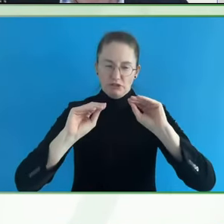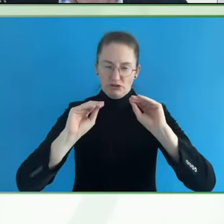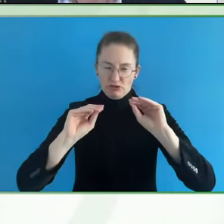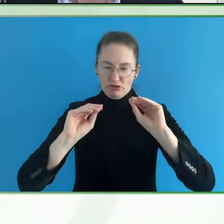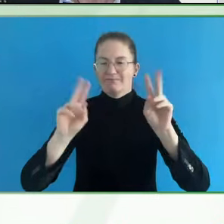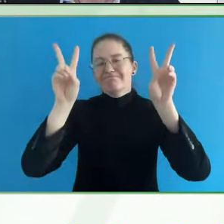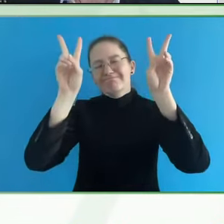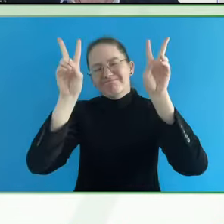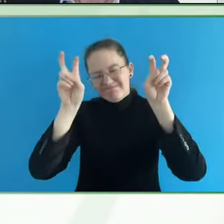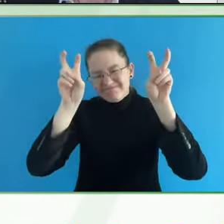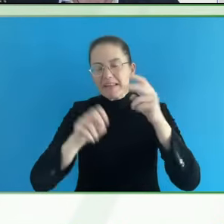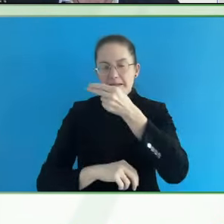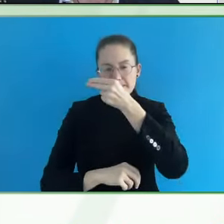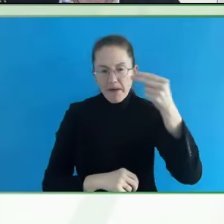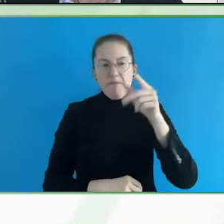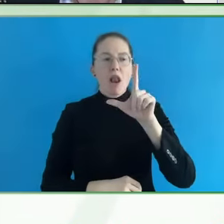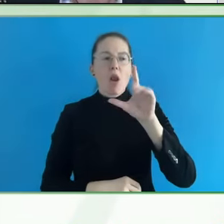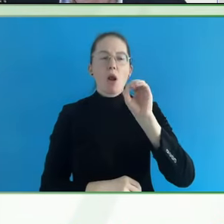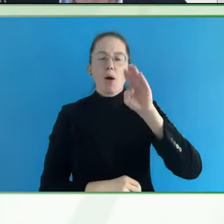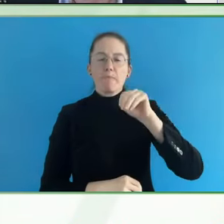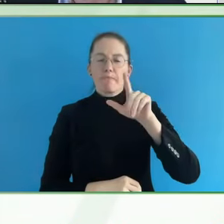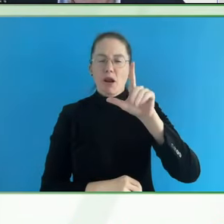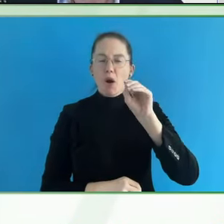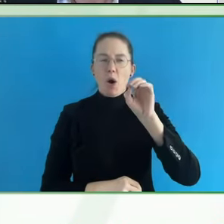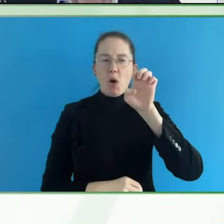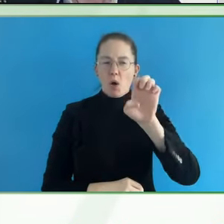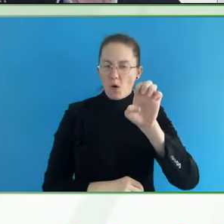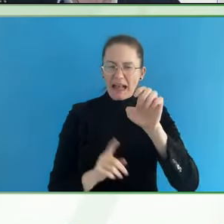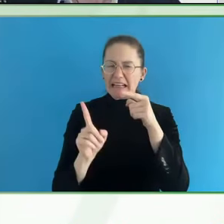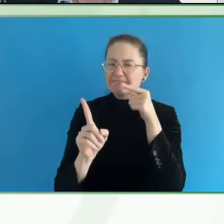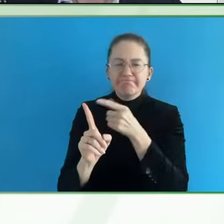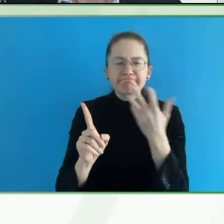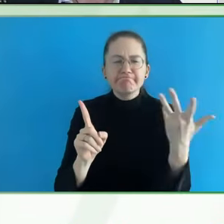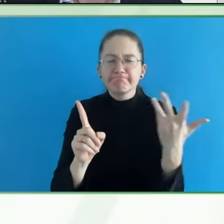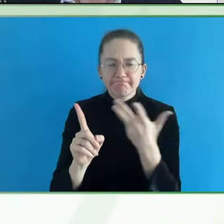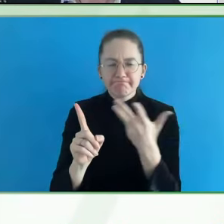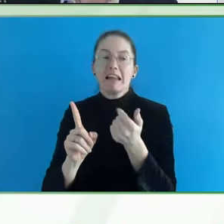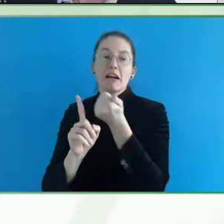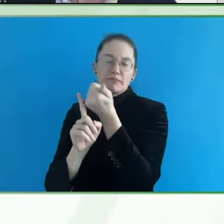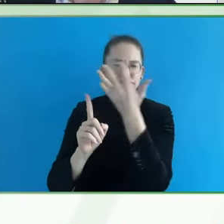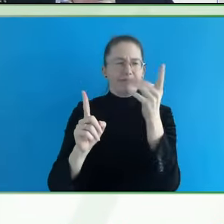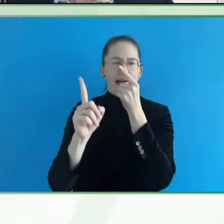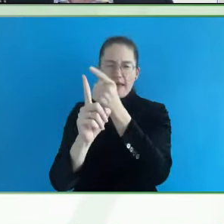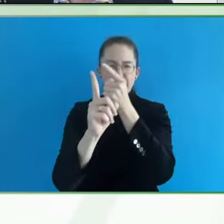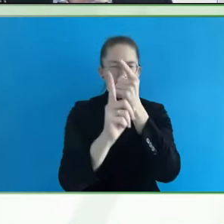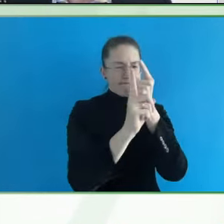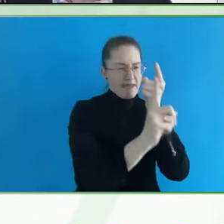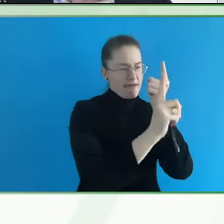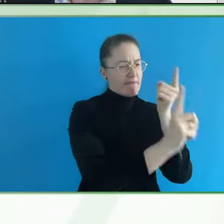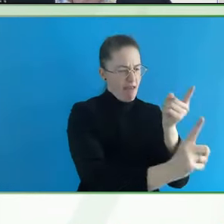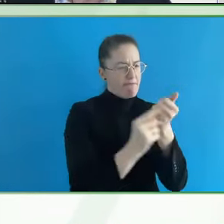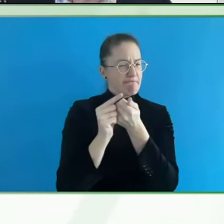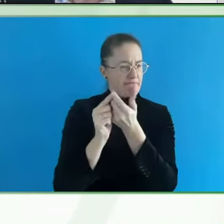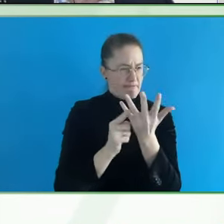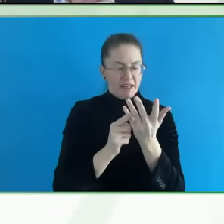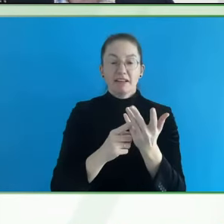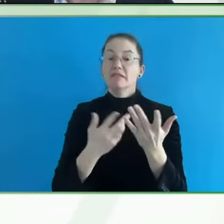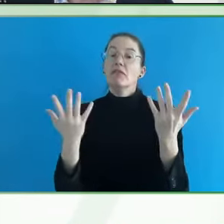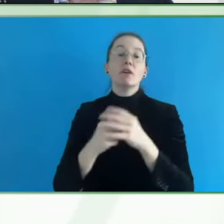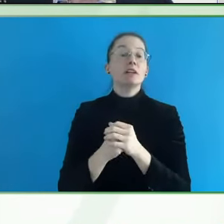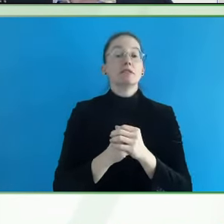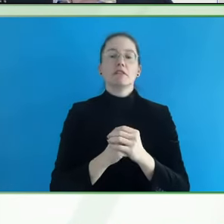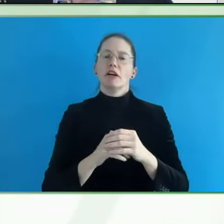Strengthening equity, fight against segregation, and ensuring opportunities for all students.